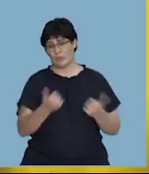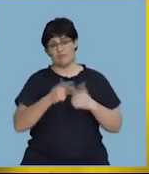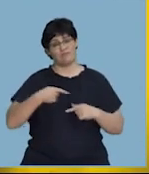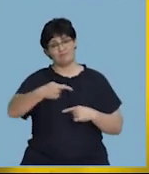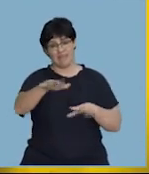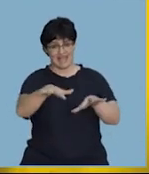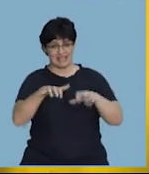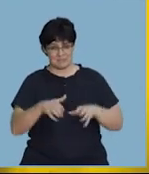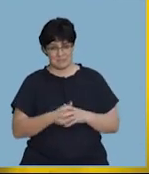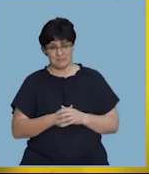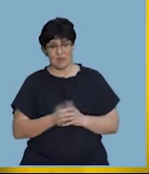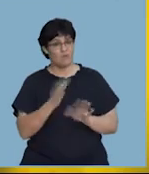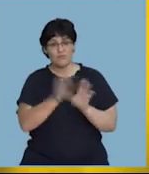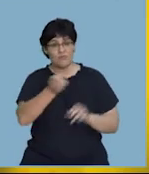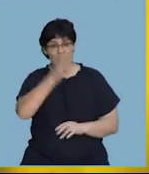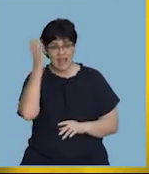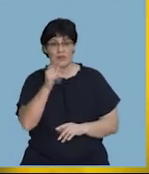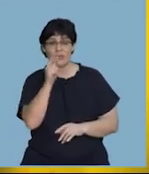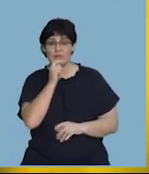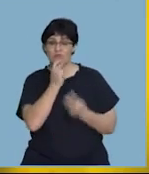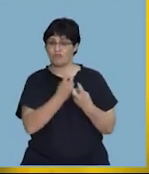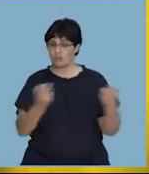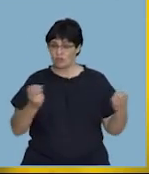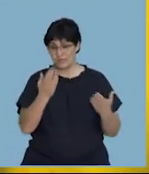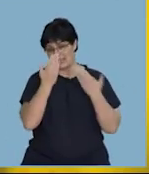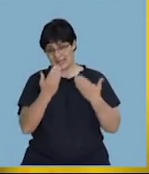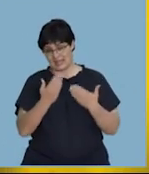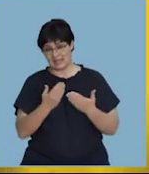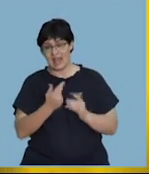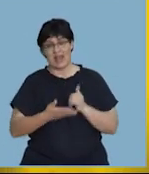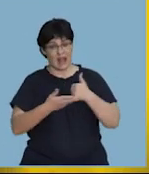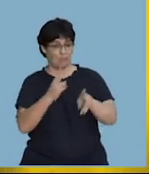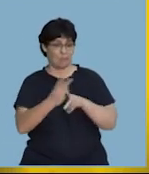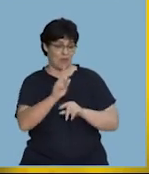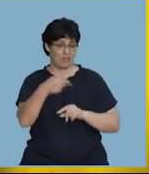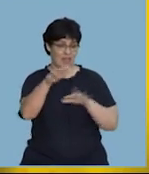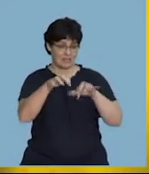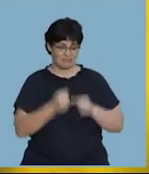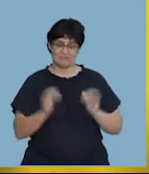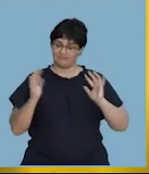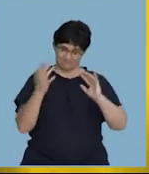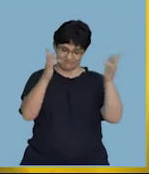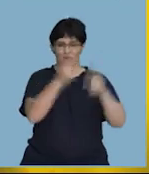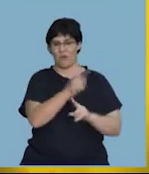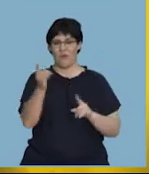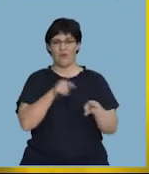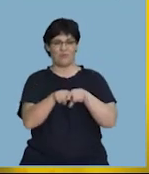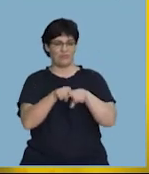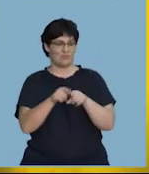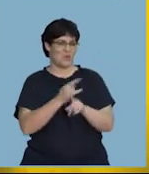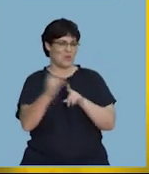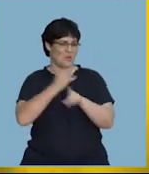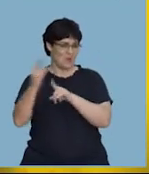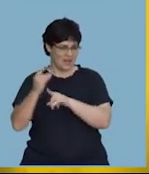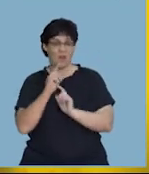the exams. Please don't forget to use our resources to study and help you prepare. Congratulations to all of our competition winners who